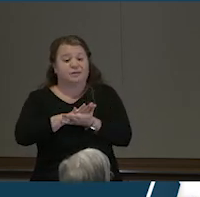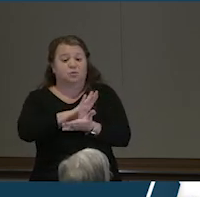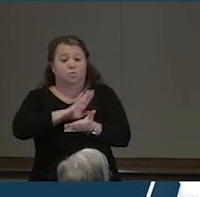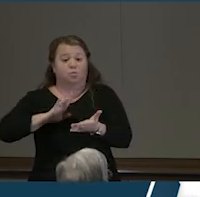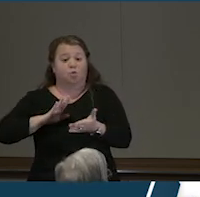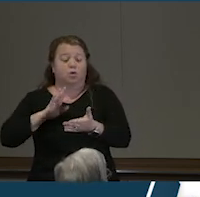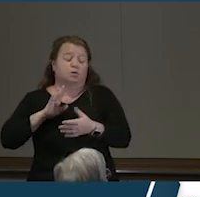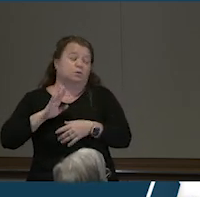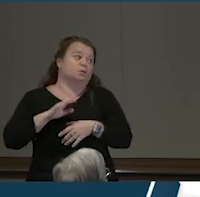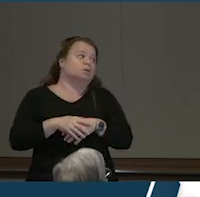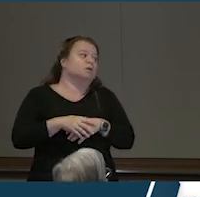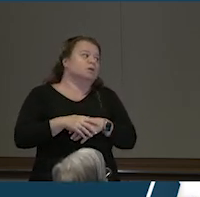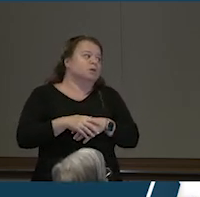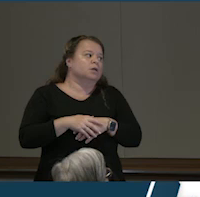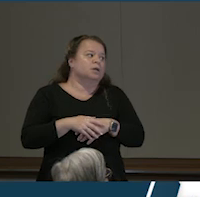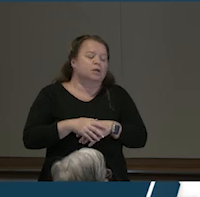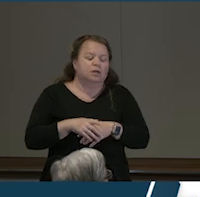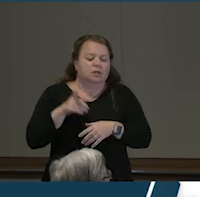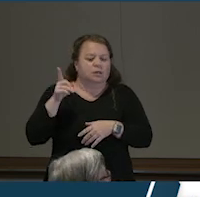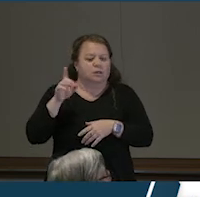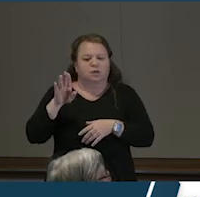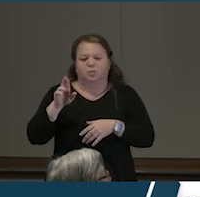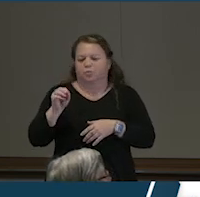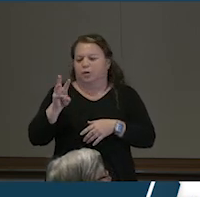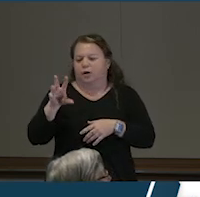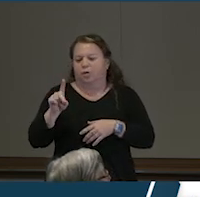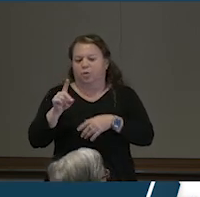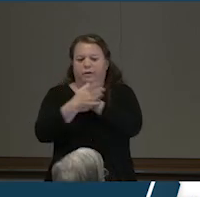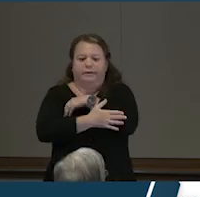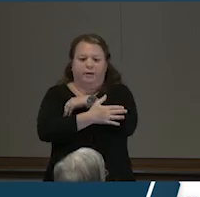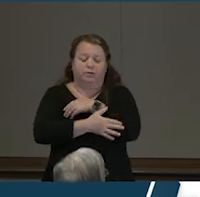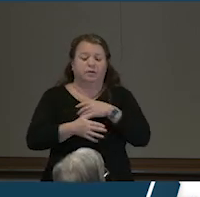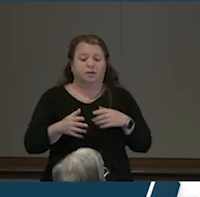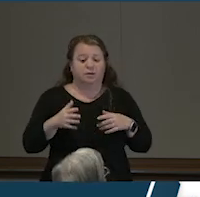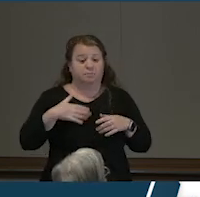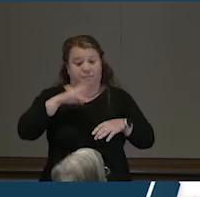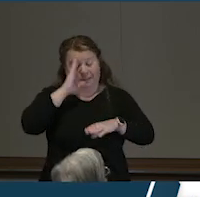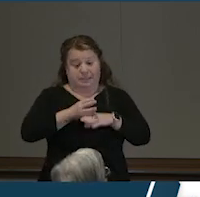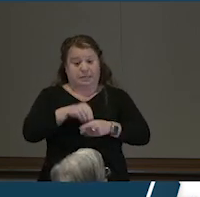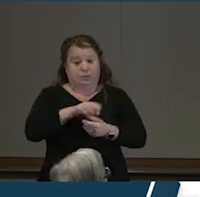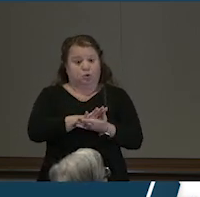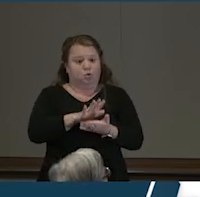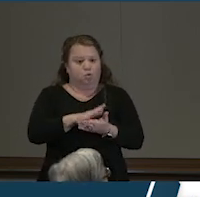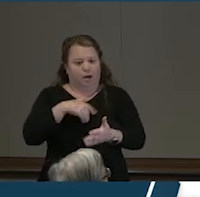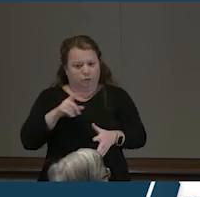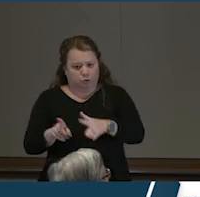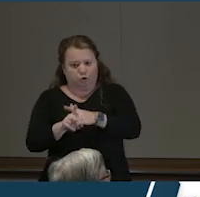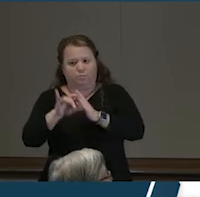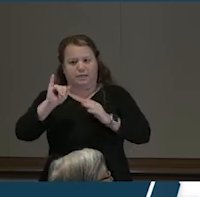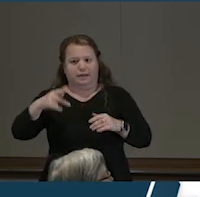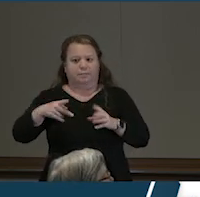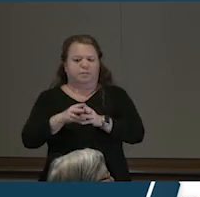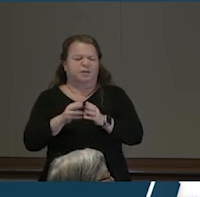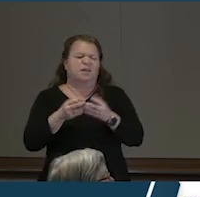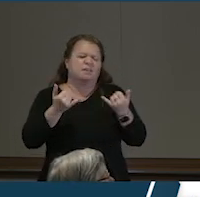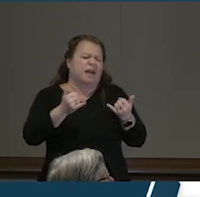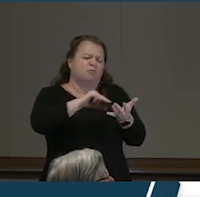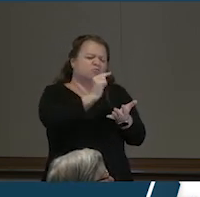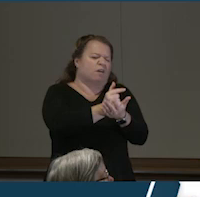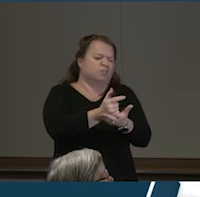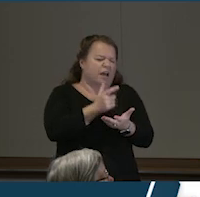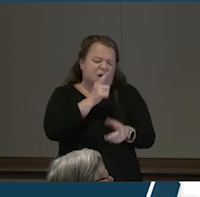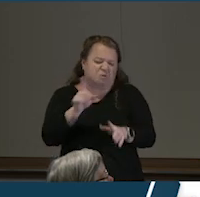County, when I used to sit on a lot of committees when my son was in school, because my kids are graduated, so I don't go to as much of